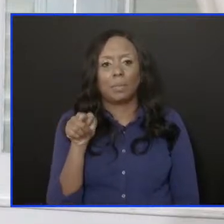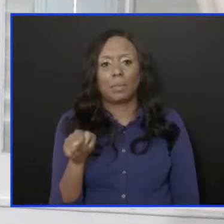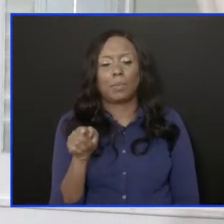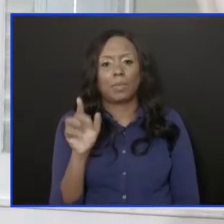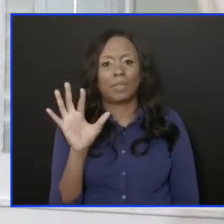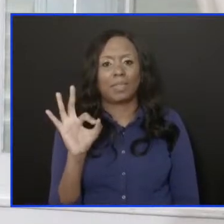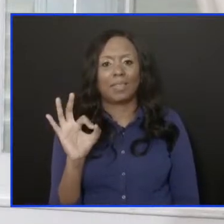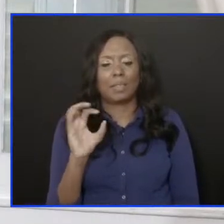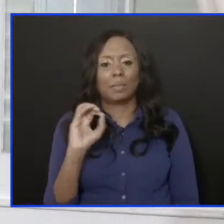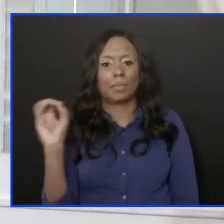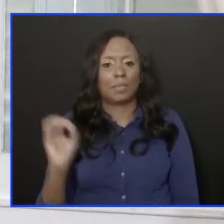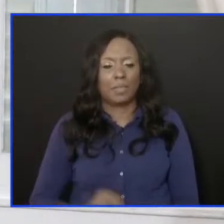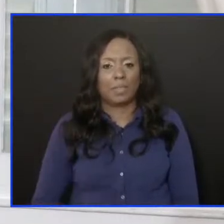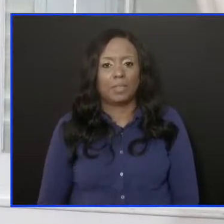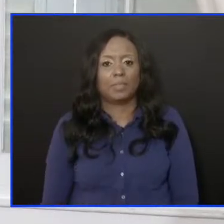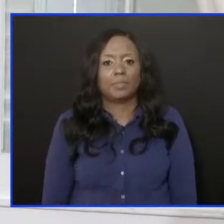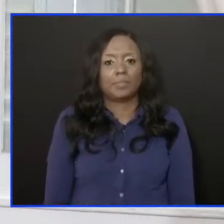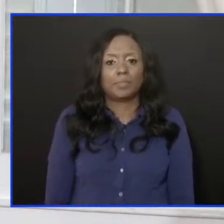15.9%.